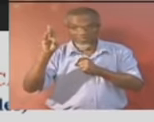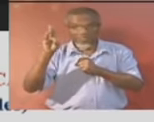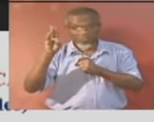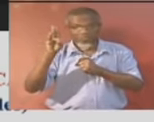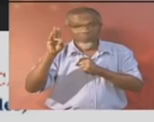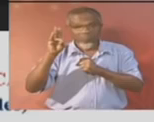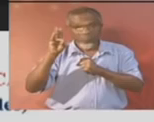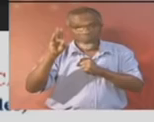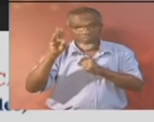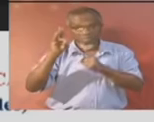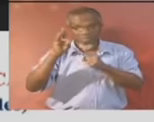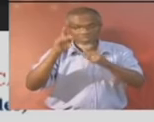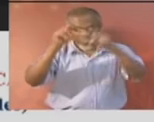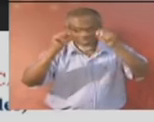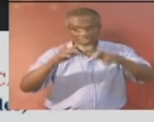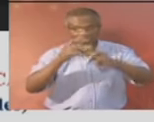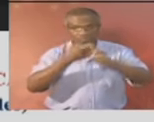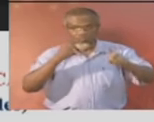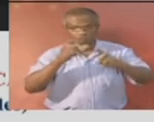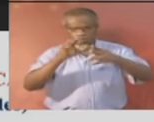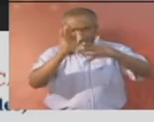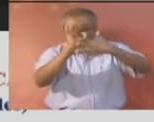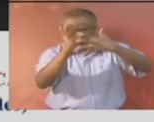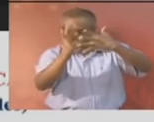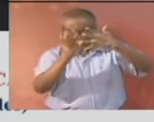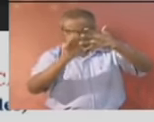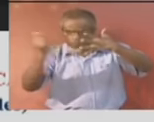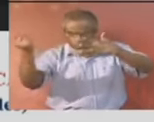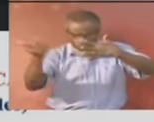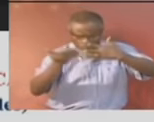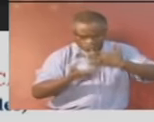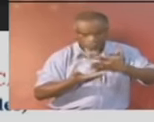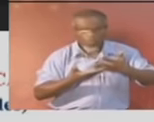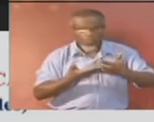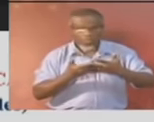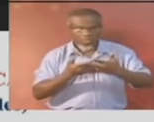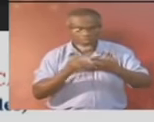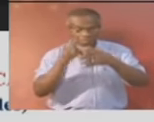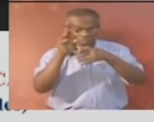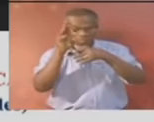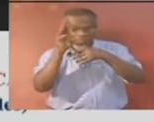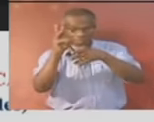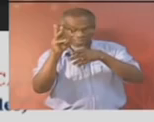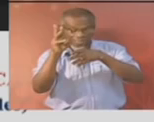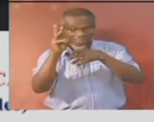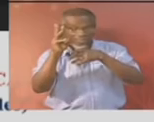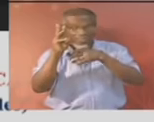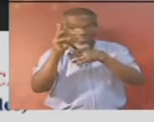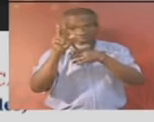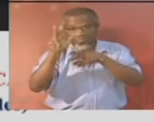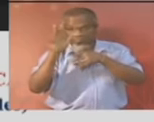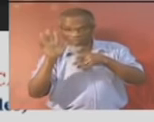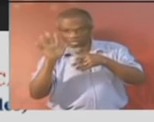states, including Trinidad and Tobago. And of these, 635 were suitable for sequencing,